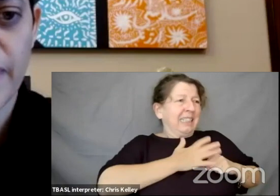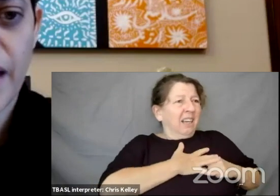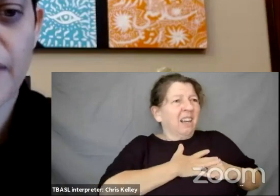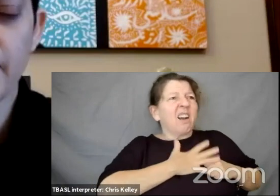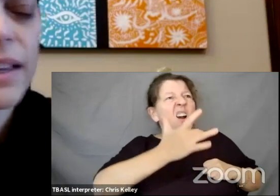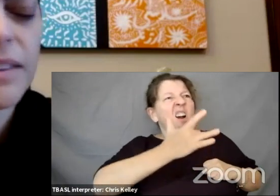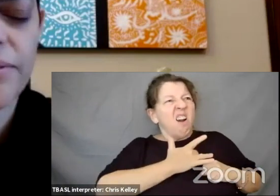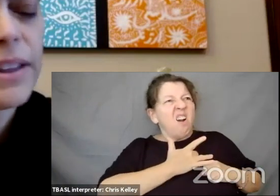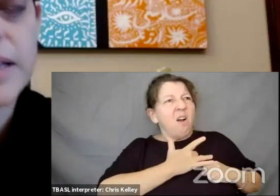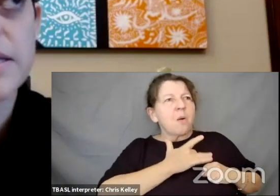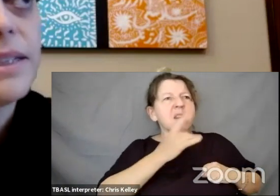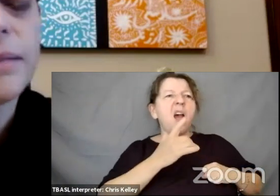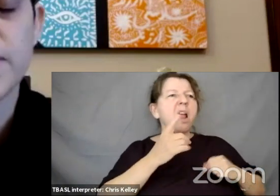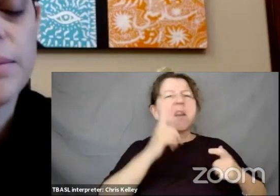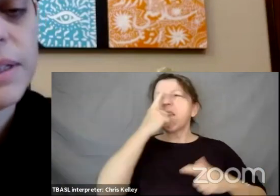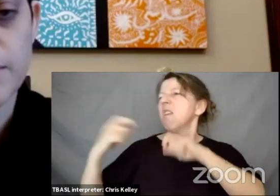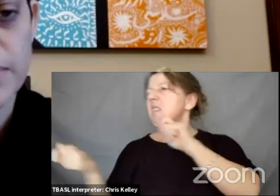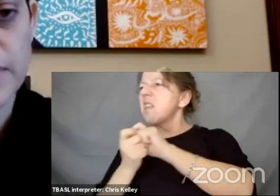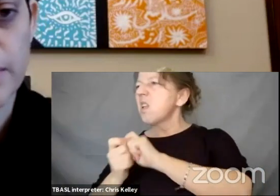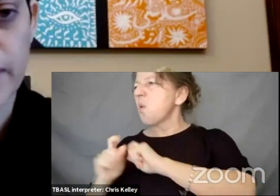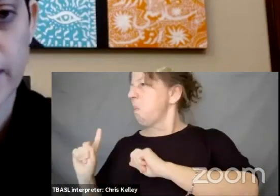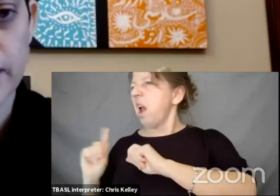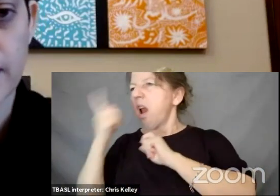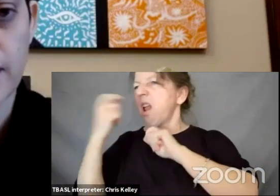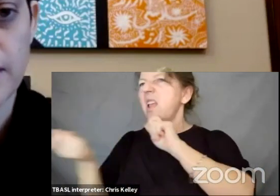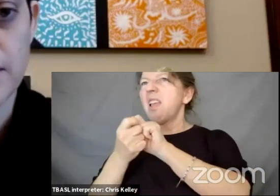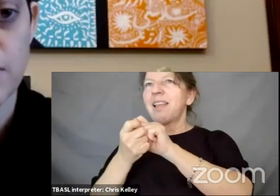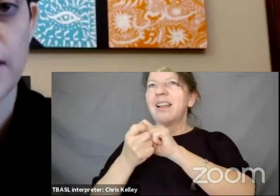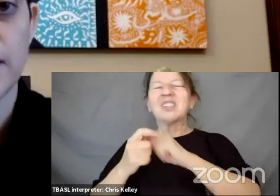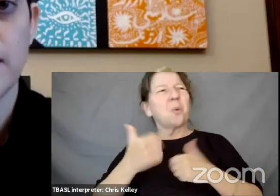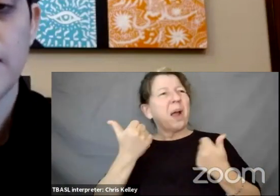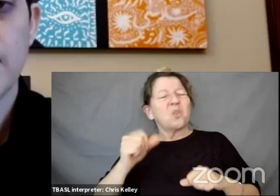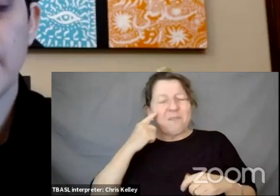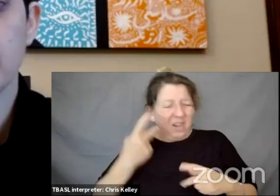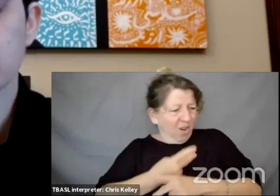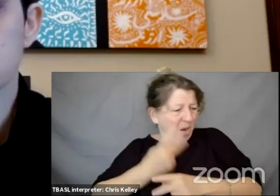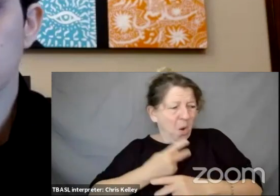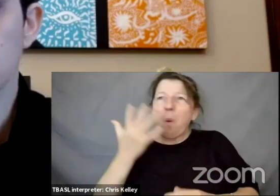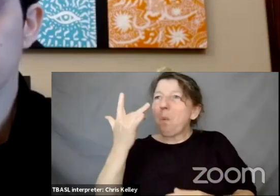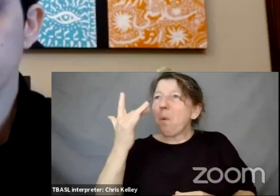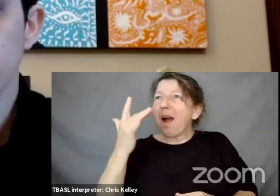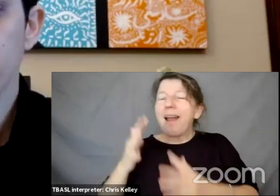from? I feel like it's deep, deep, deep in American history.